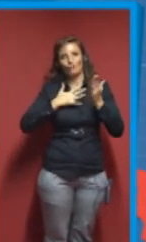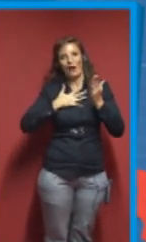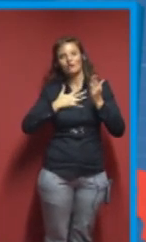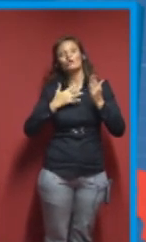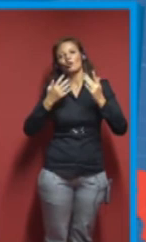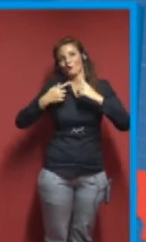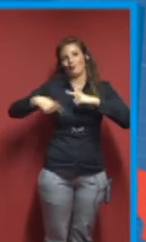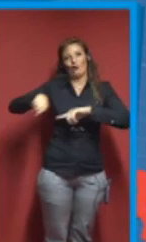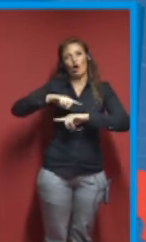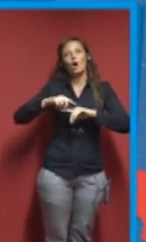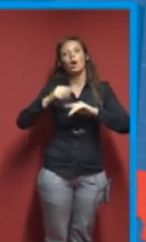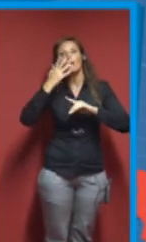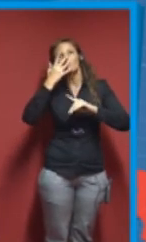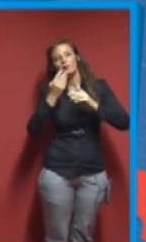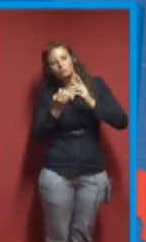creare